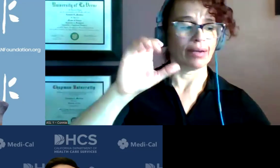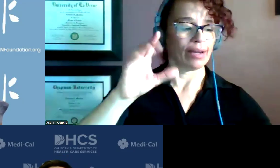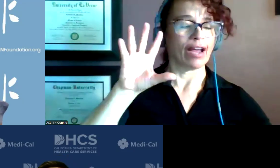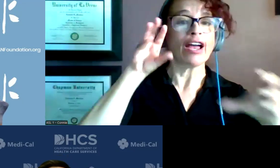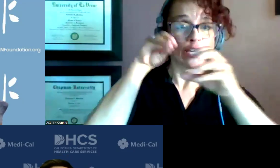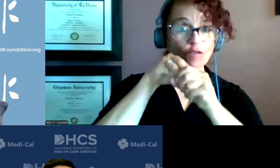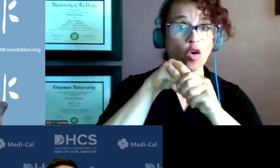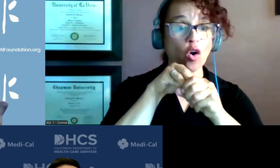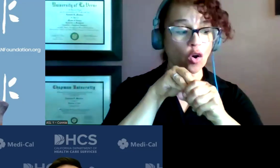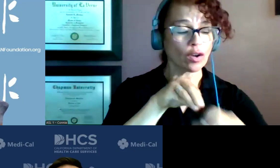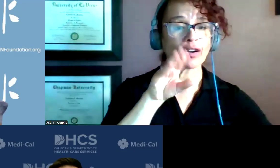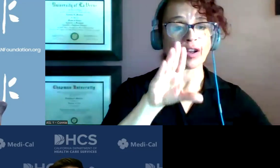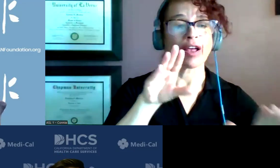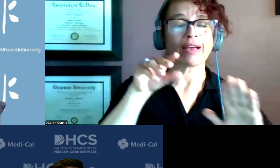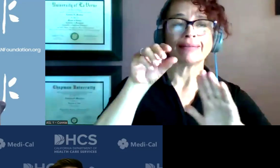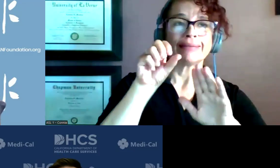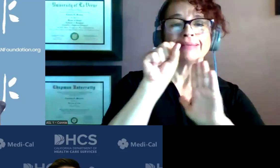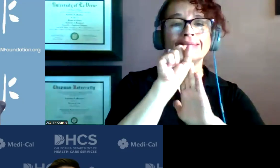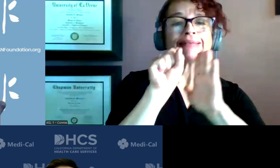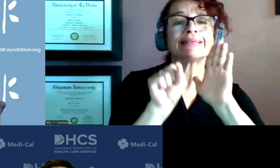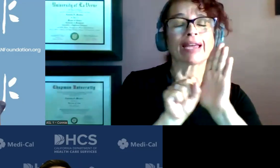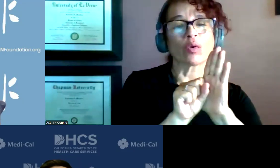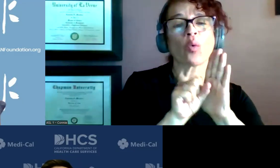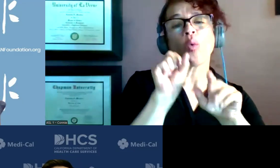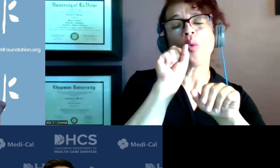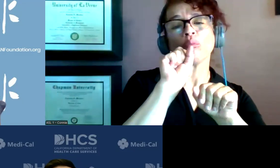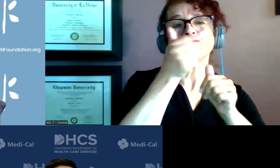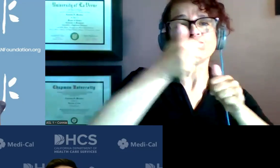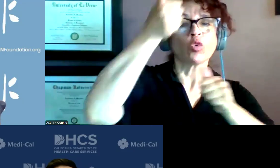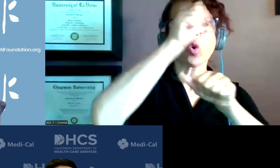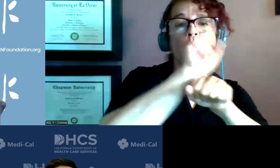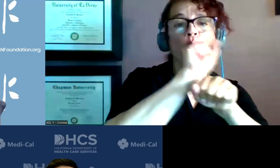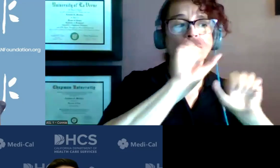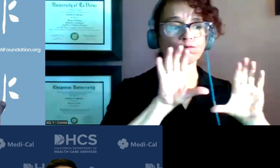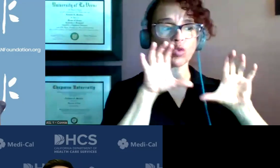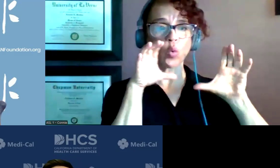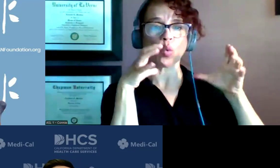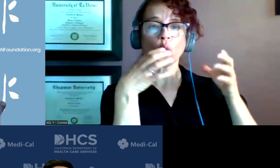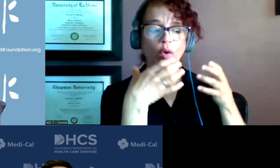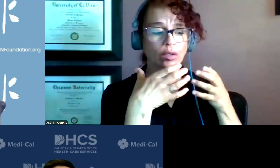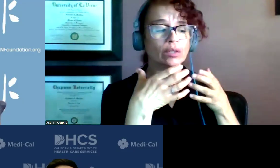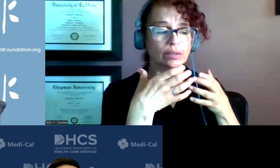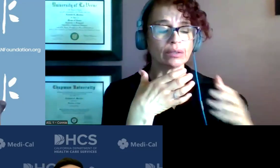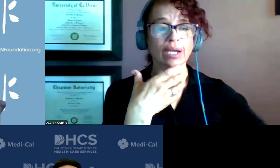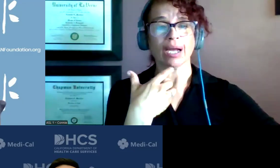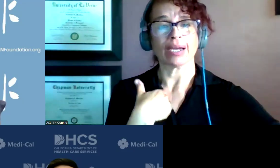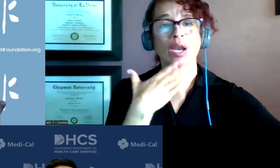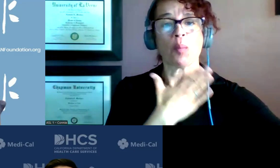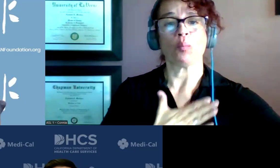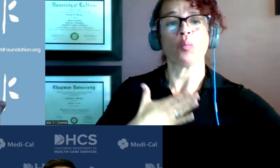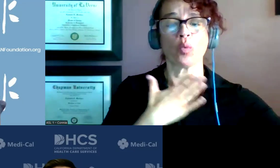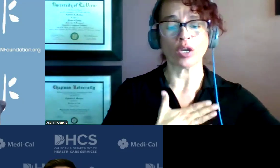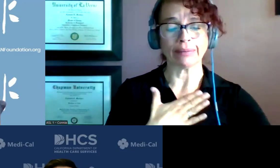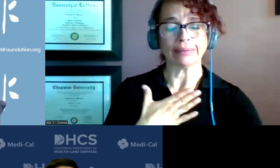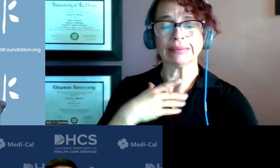in that stakeholder work group. And so I would appreciate, I